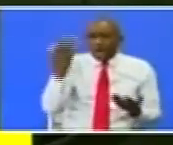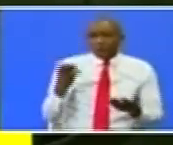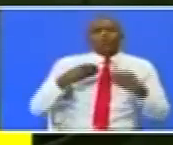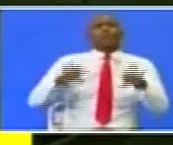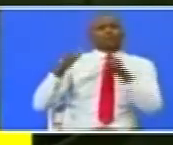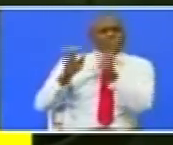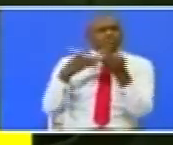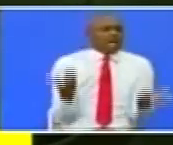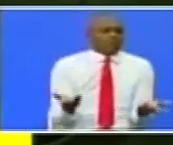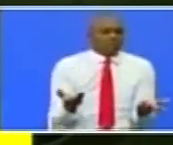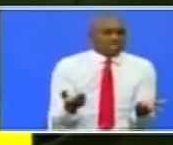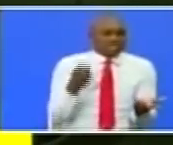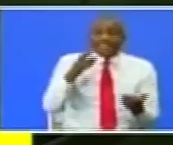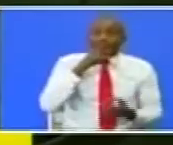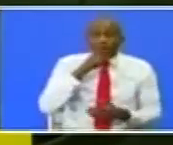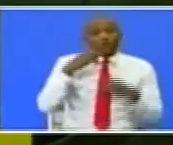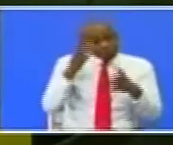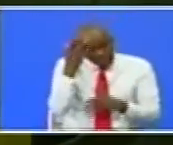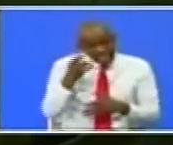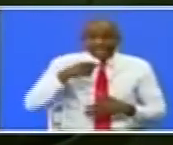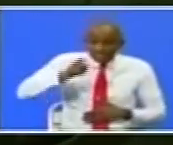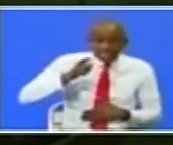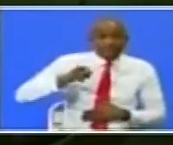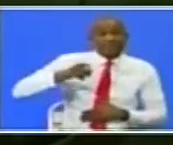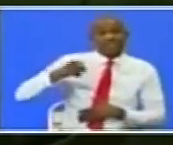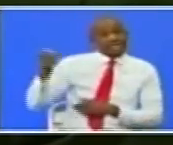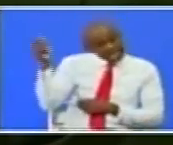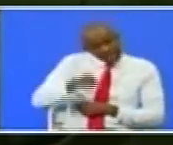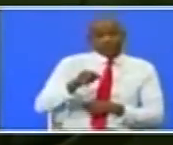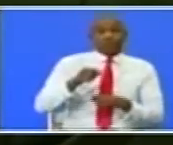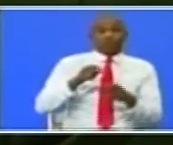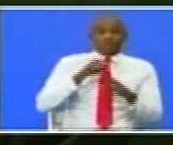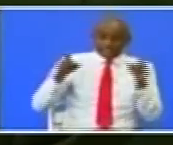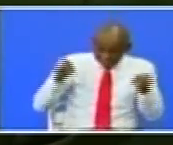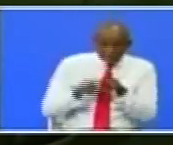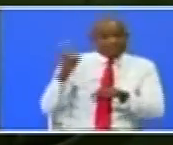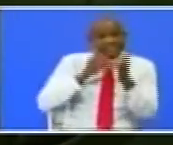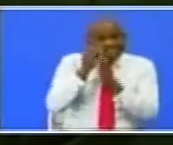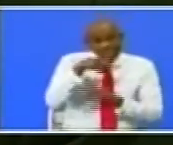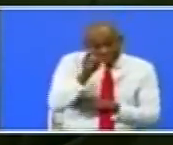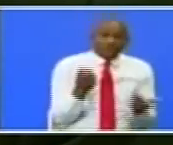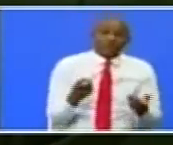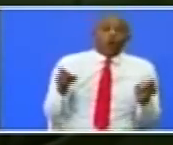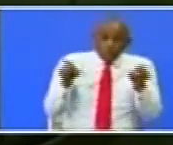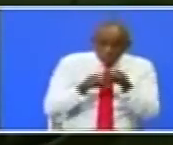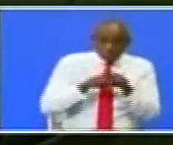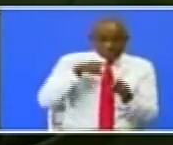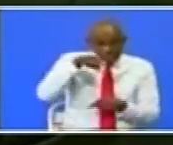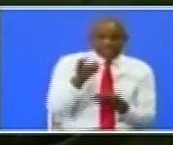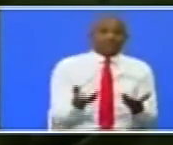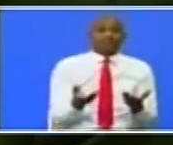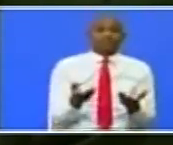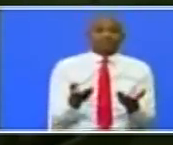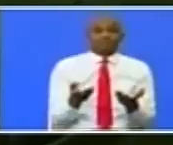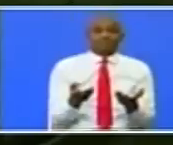vacancy? The child lost the vacancy because the child was not brought for admission on the said date, and there were also parents who were scrambling